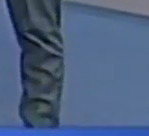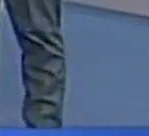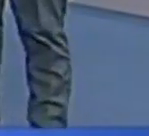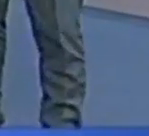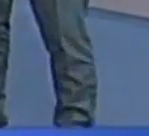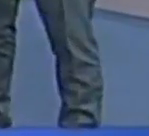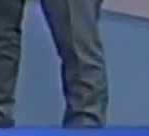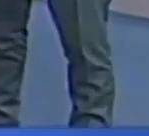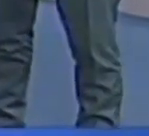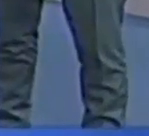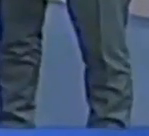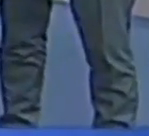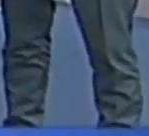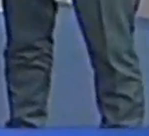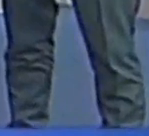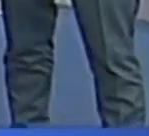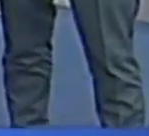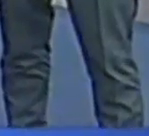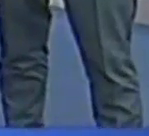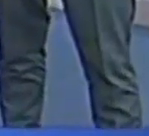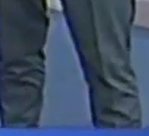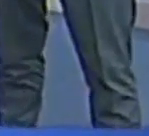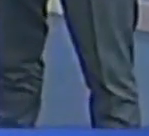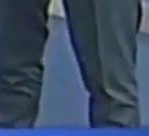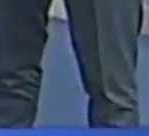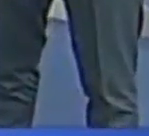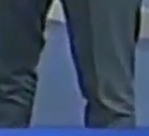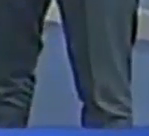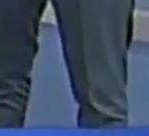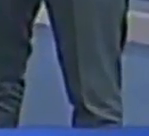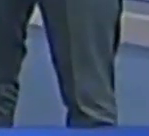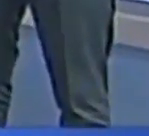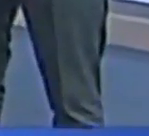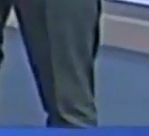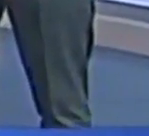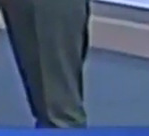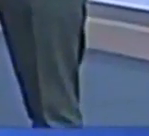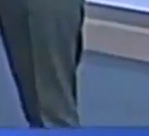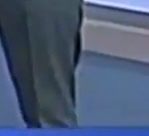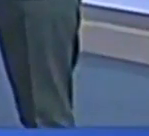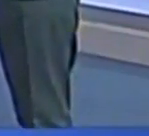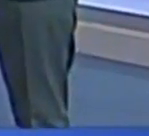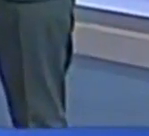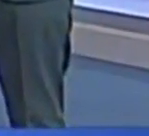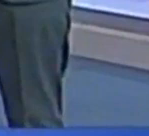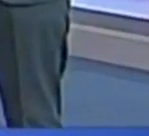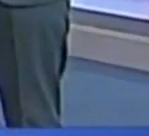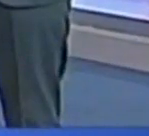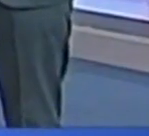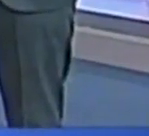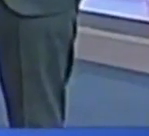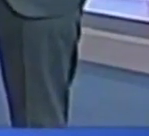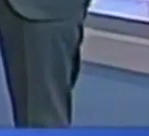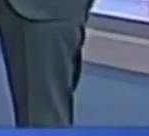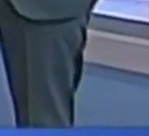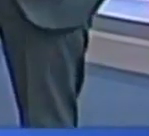Uh-huh. I once did a song with a Kisumu-based artist. Okay. His Mind Leo. I was just singing for him a chorus. Uh-huh. A song, yeah. So